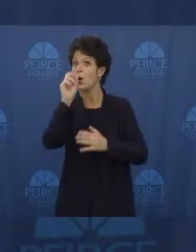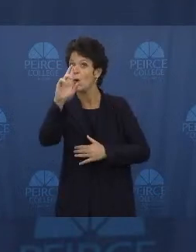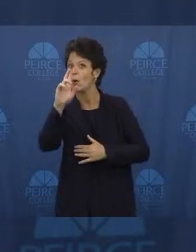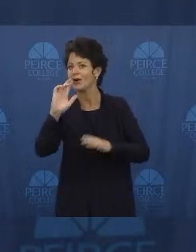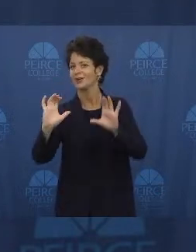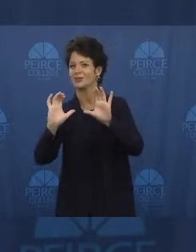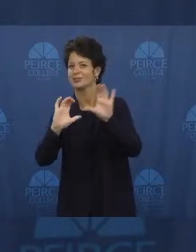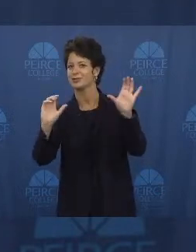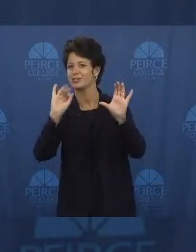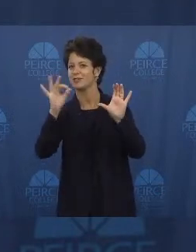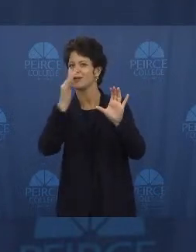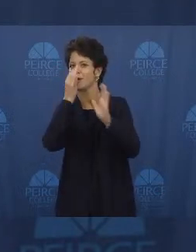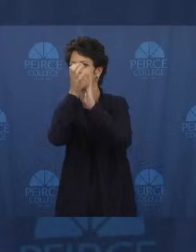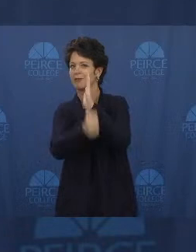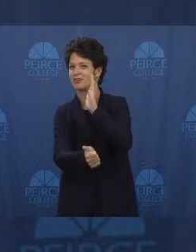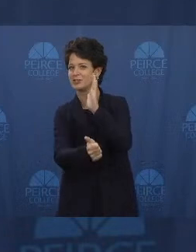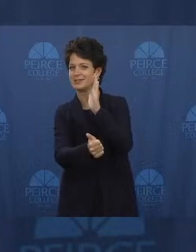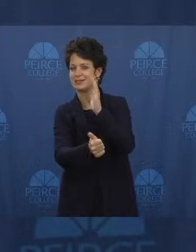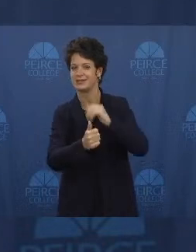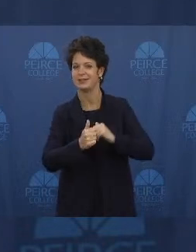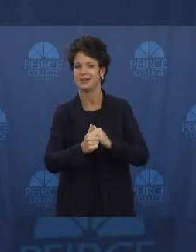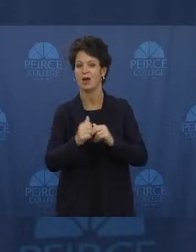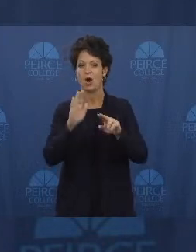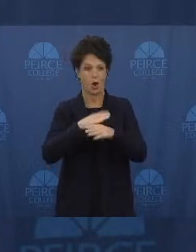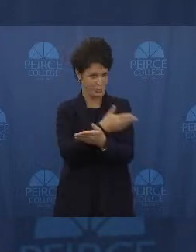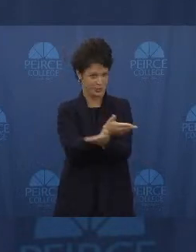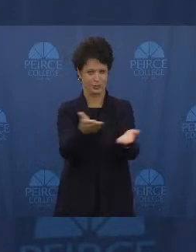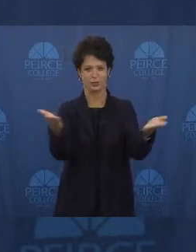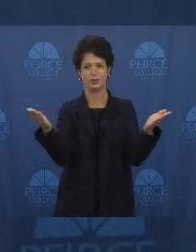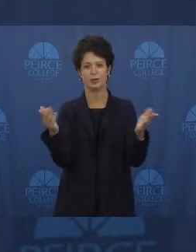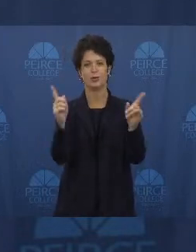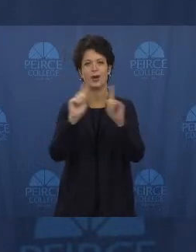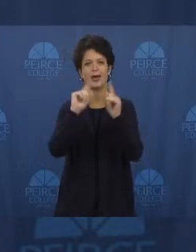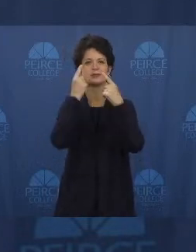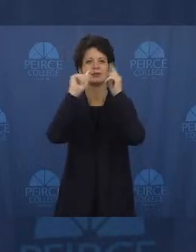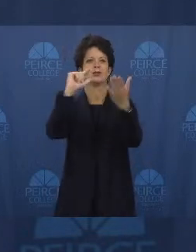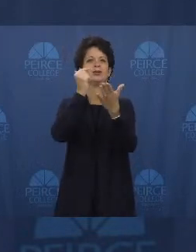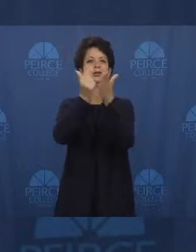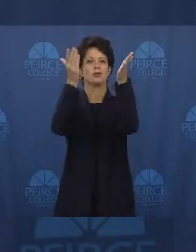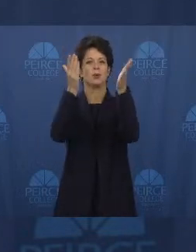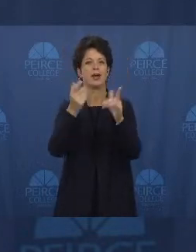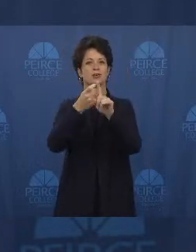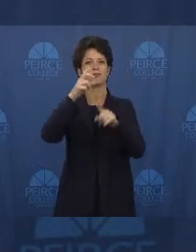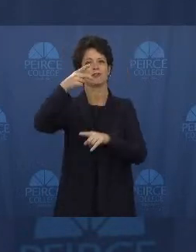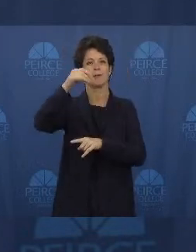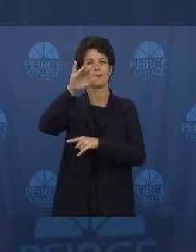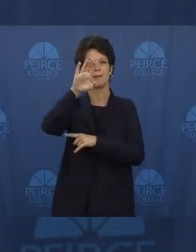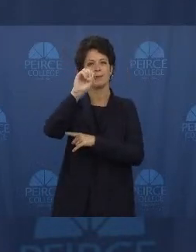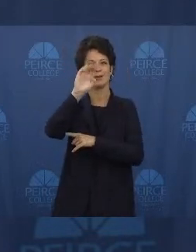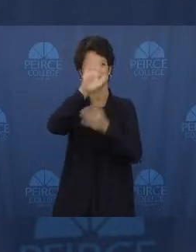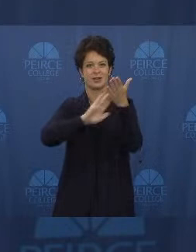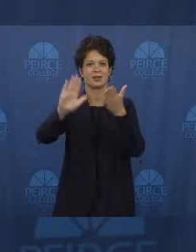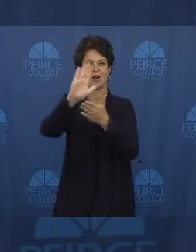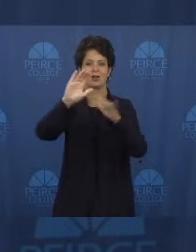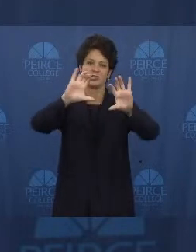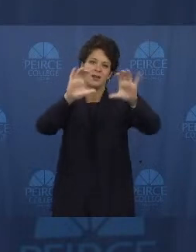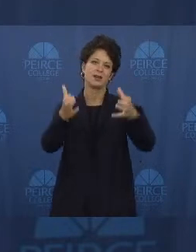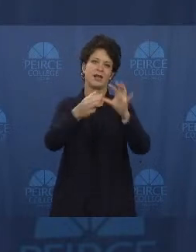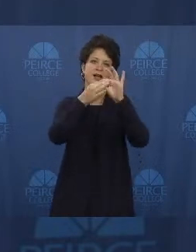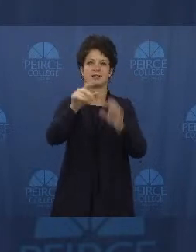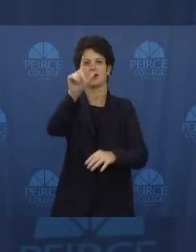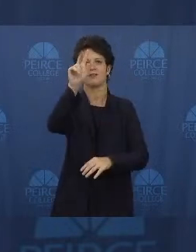the Certificate of Proficiency on you as graduates of Peirce College, Class